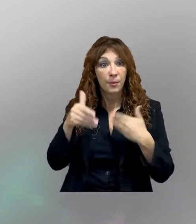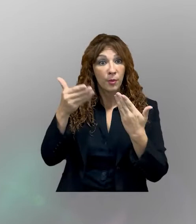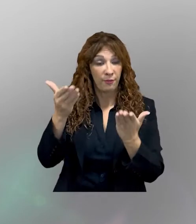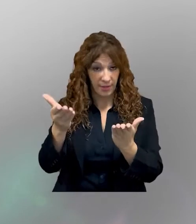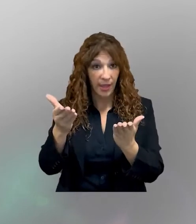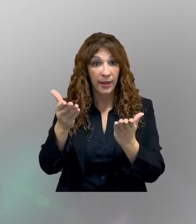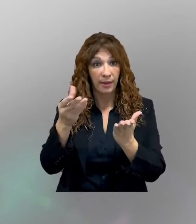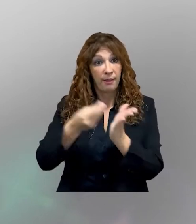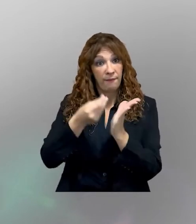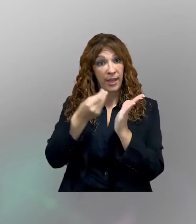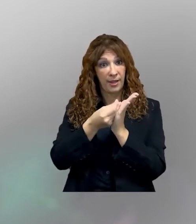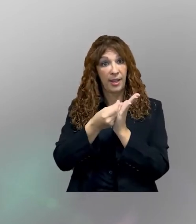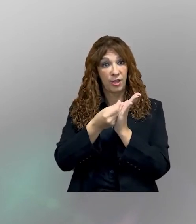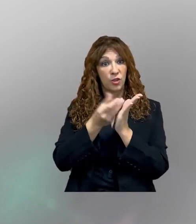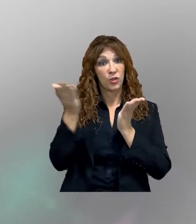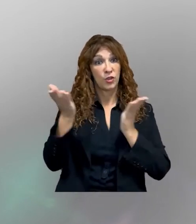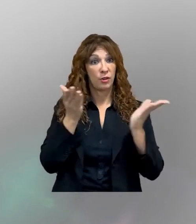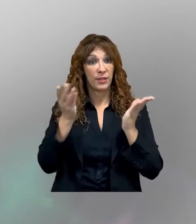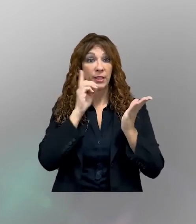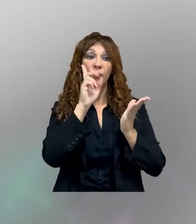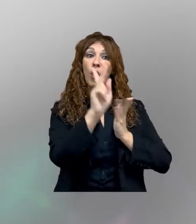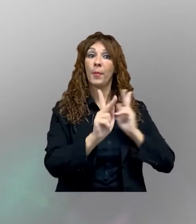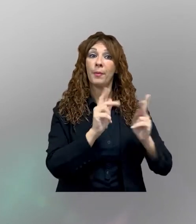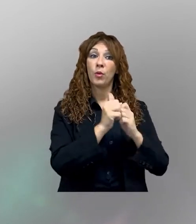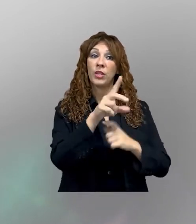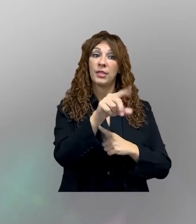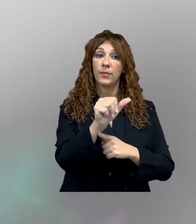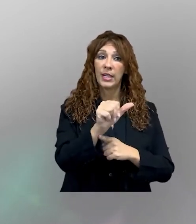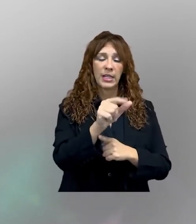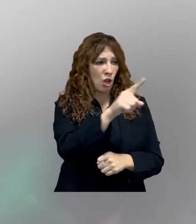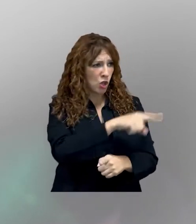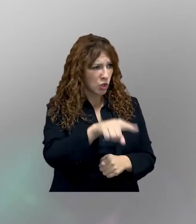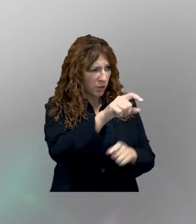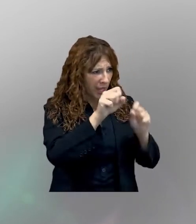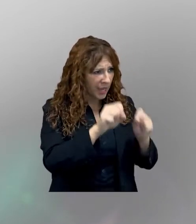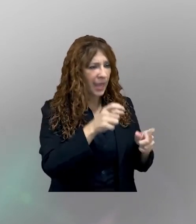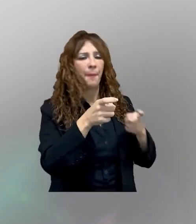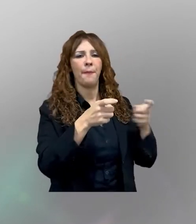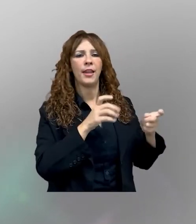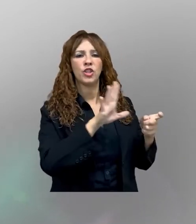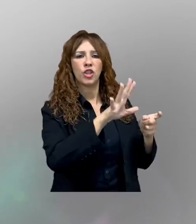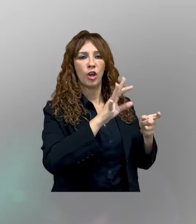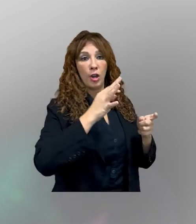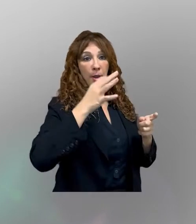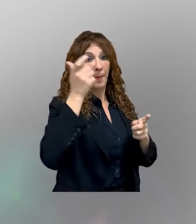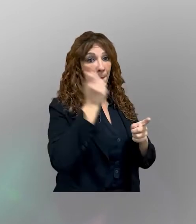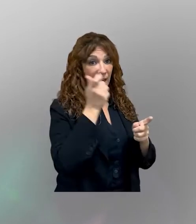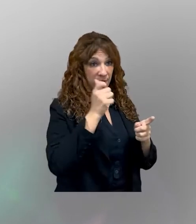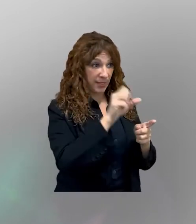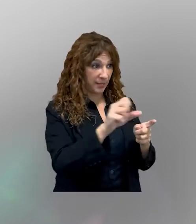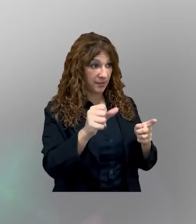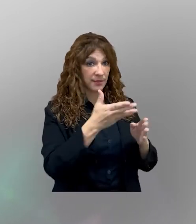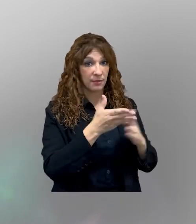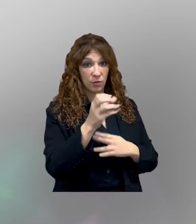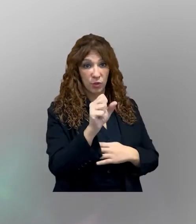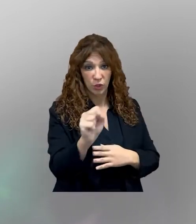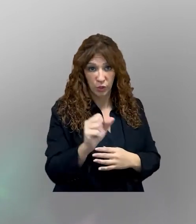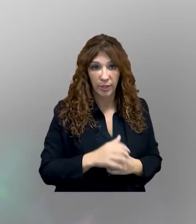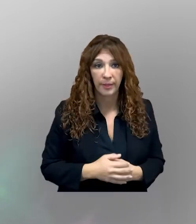companies that provide financial services to people with disability to manage their benefits that they receive through Social